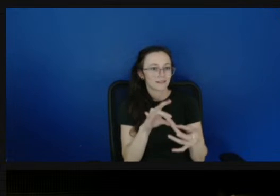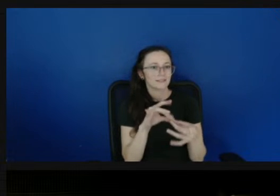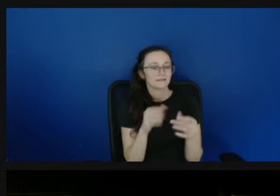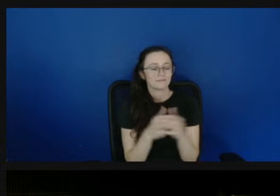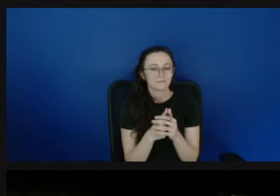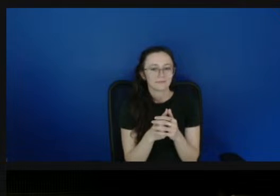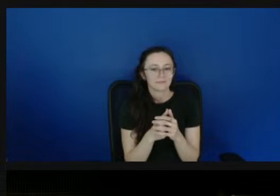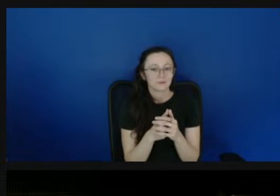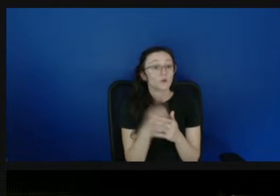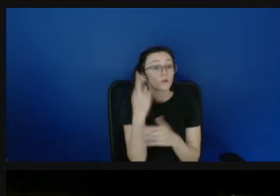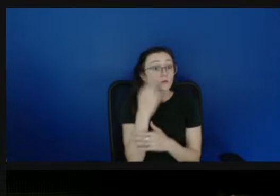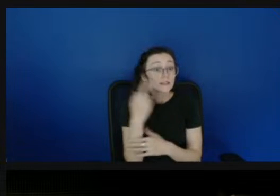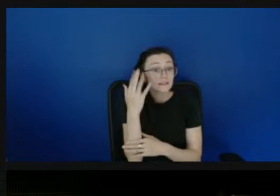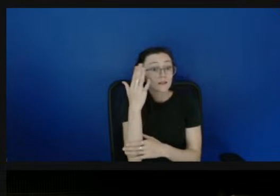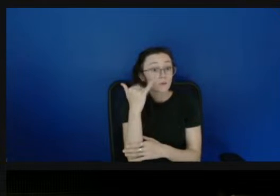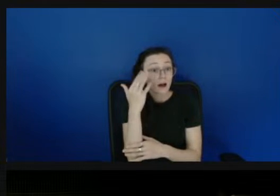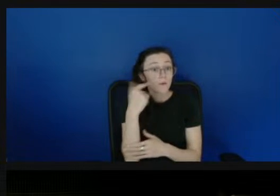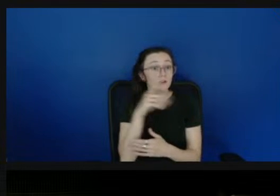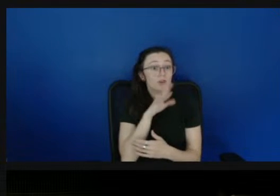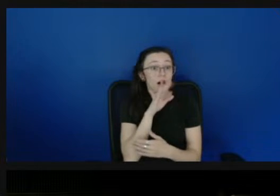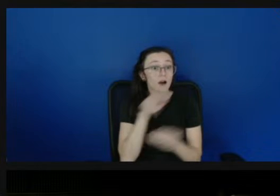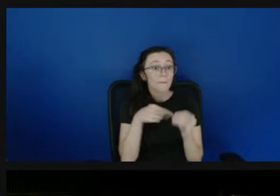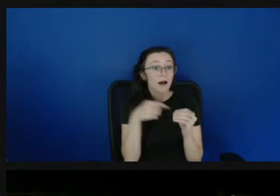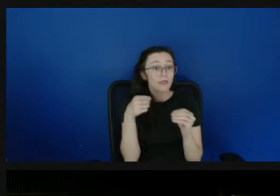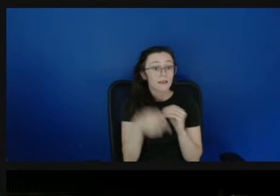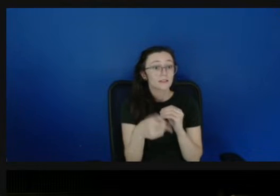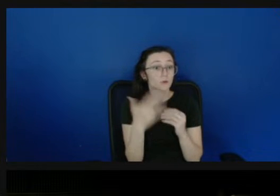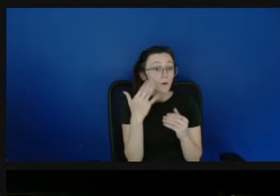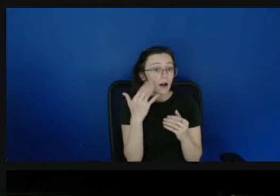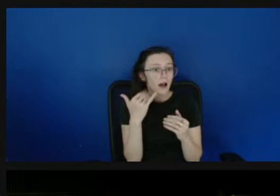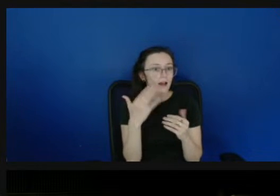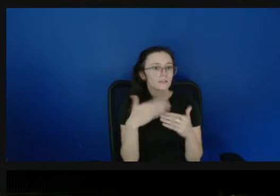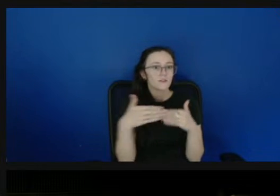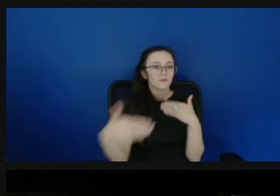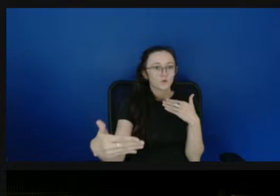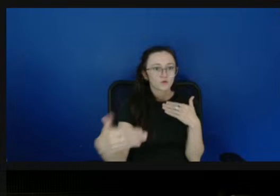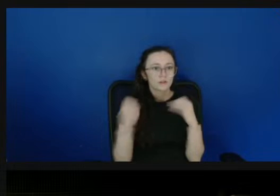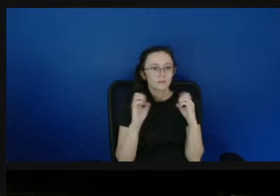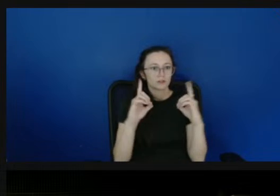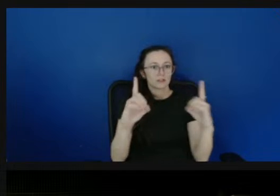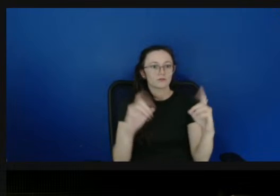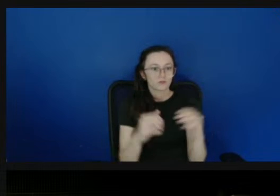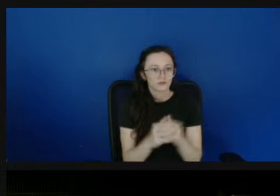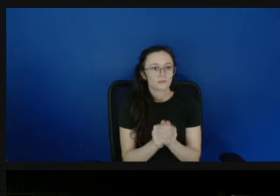can be better prepared for what the volcano does in the future through education here.